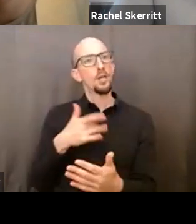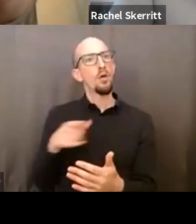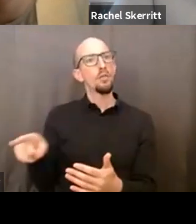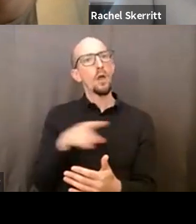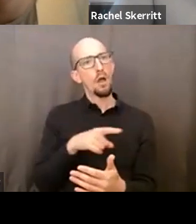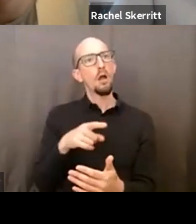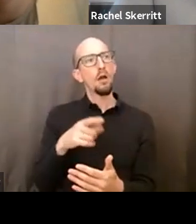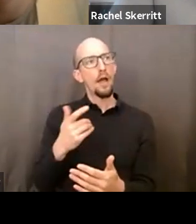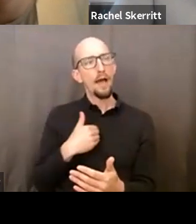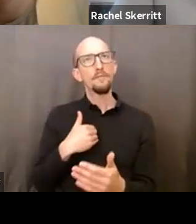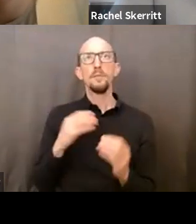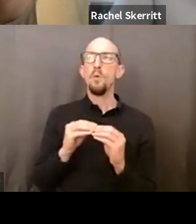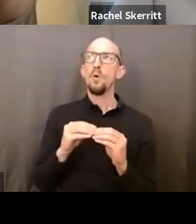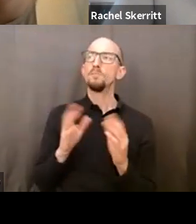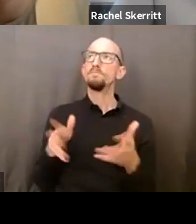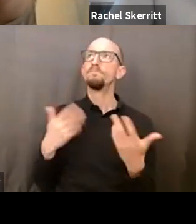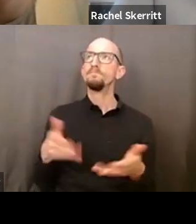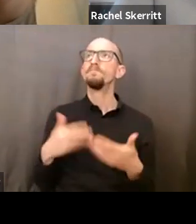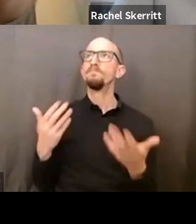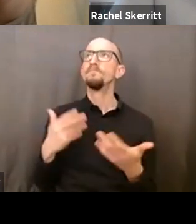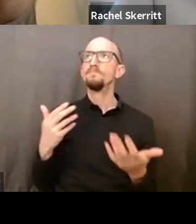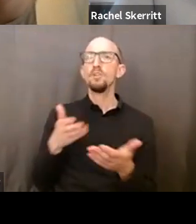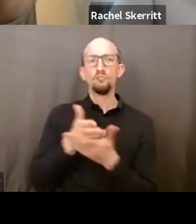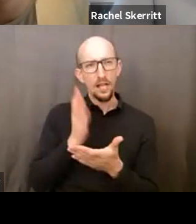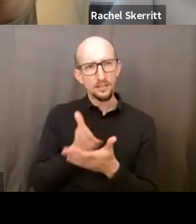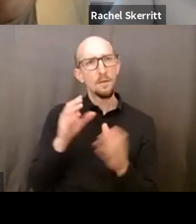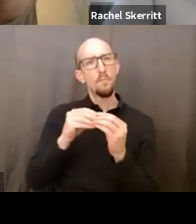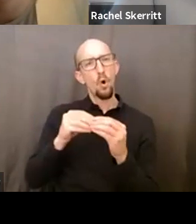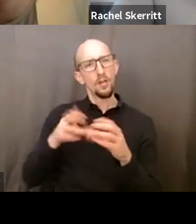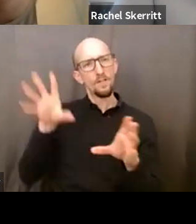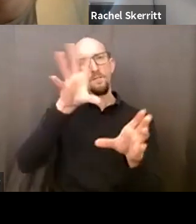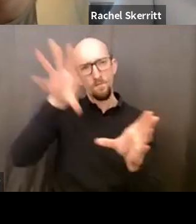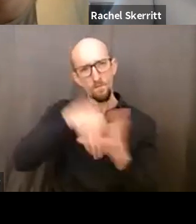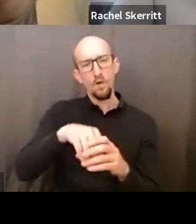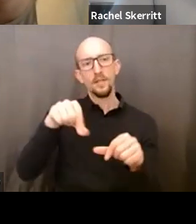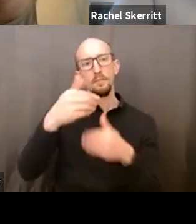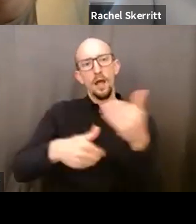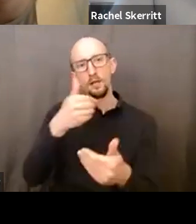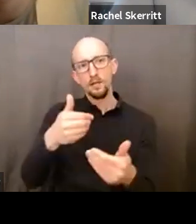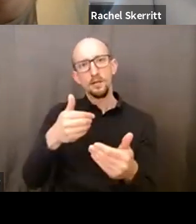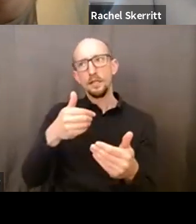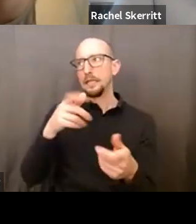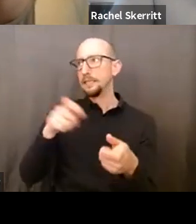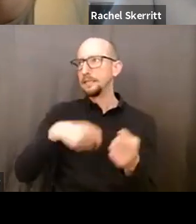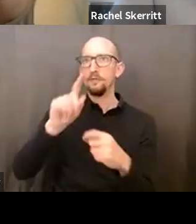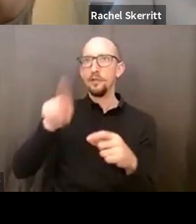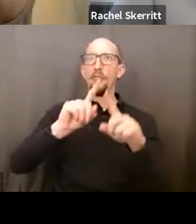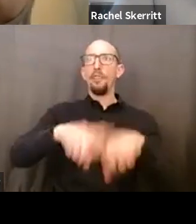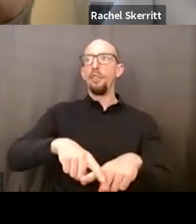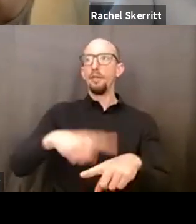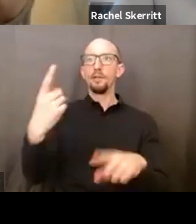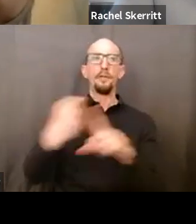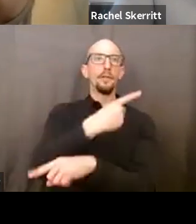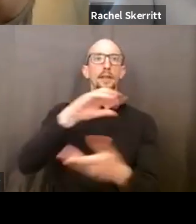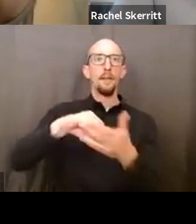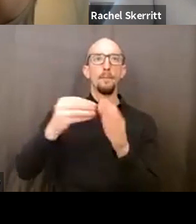greater degree of exercise in this process than relying on a number that is drawn. I